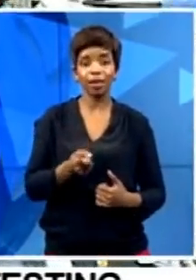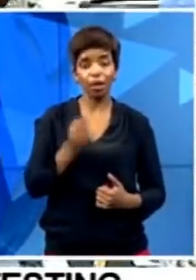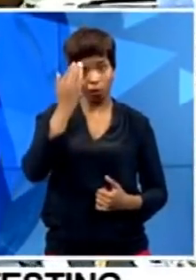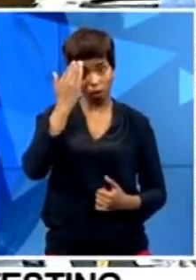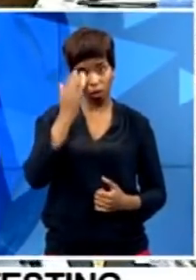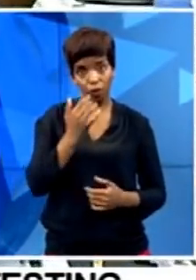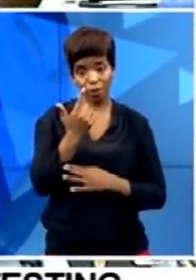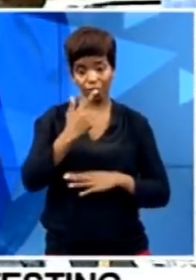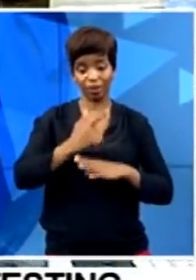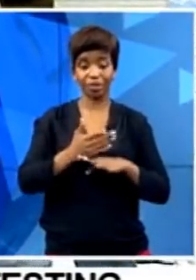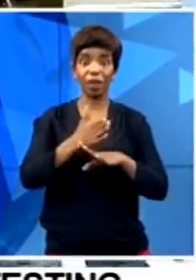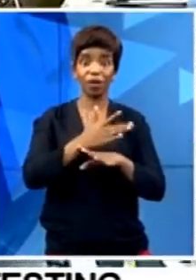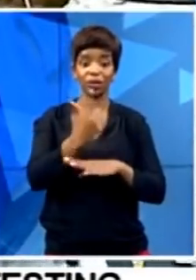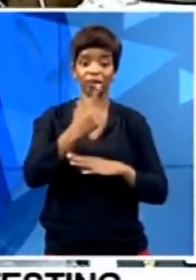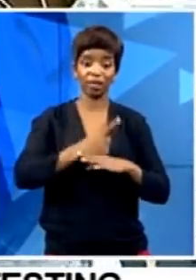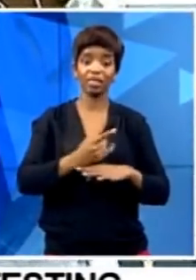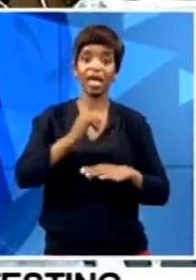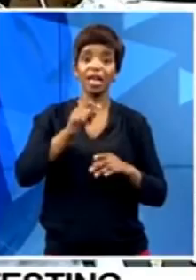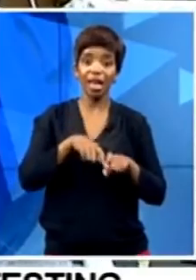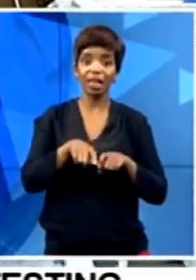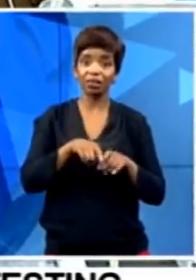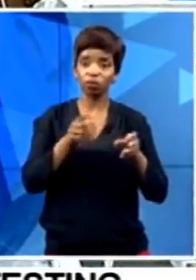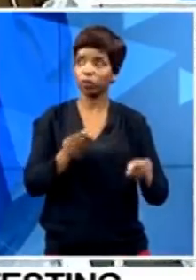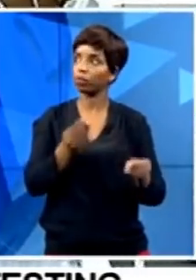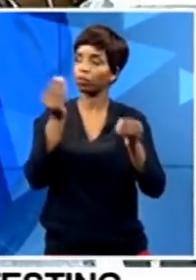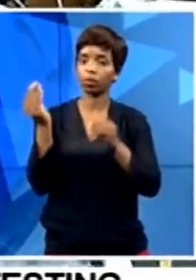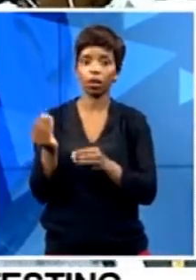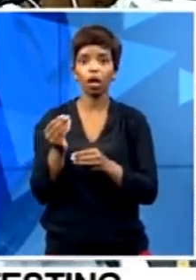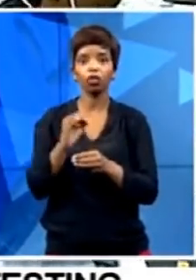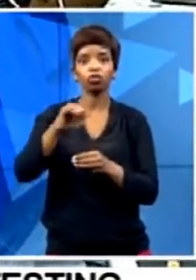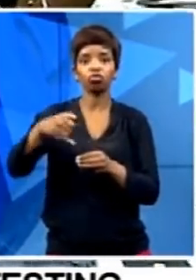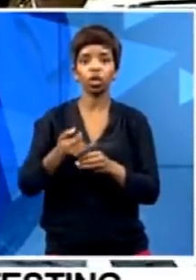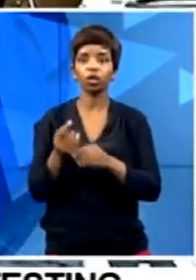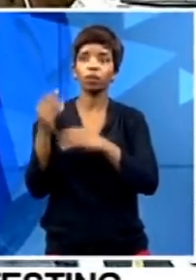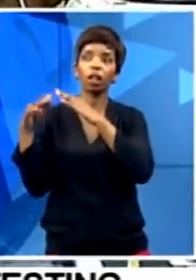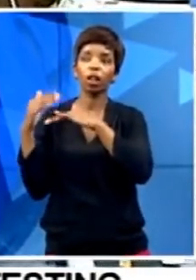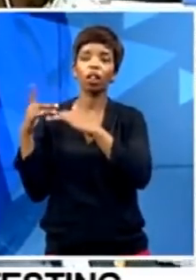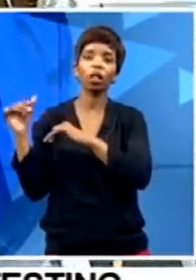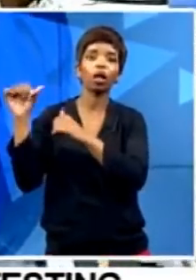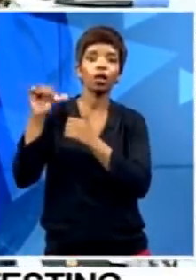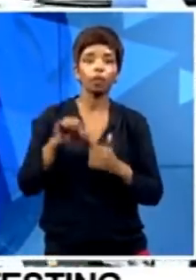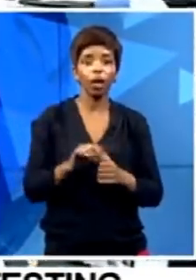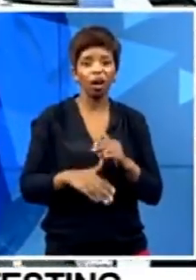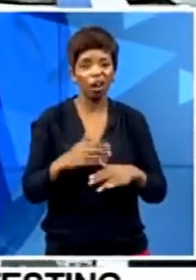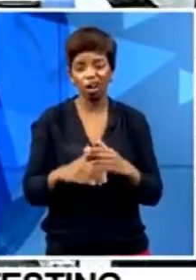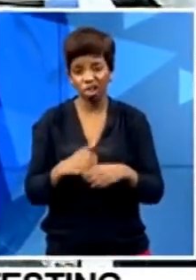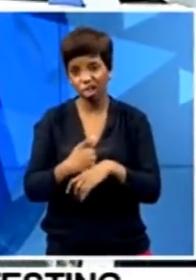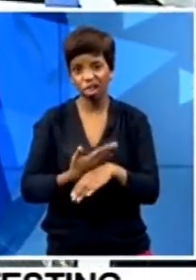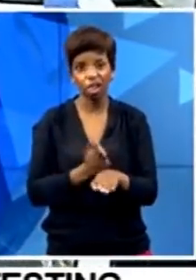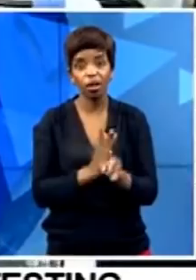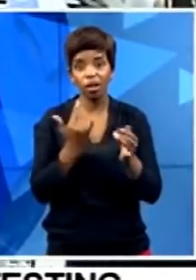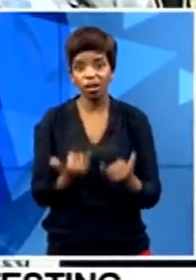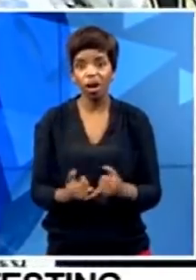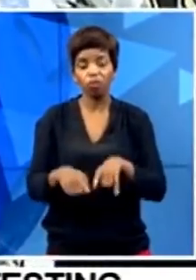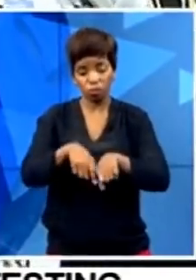results. With this license now, it means that nurses here, the health staff here, are fully equipped to do testing here, have a fully equipped facility to do the